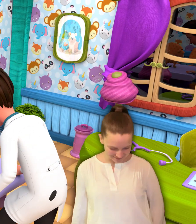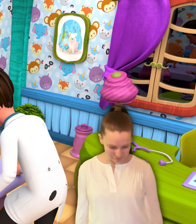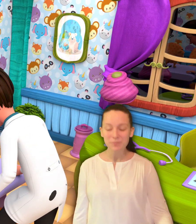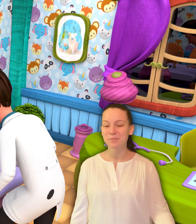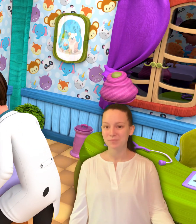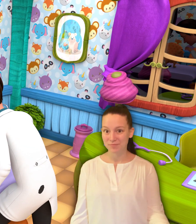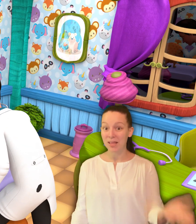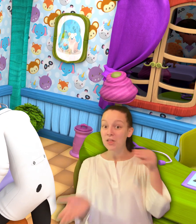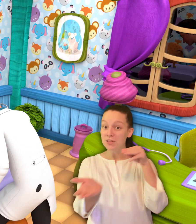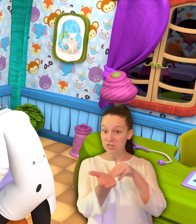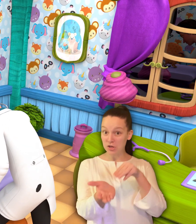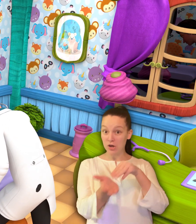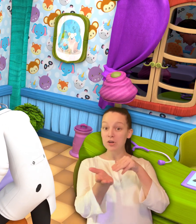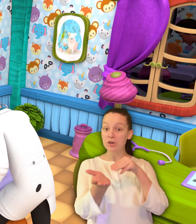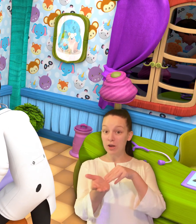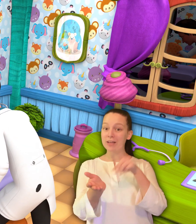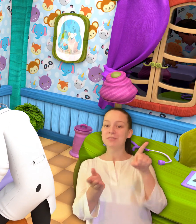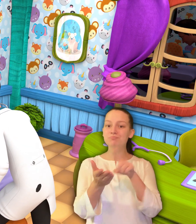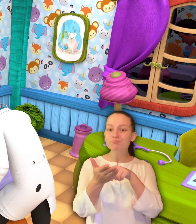foreign